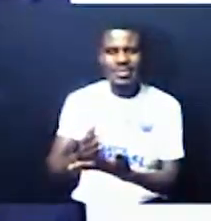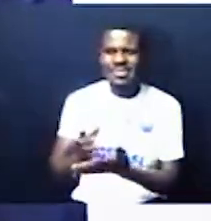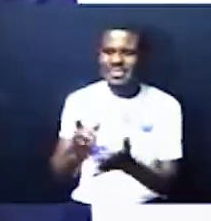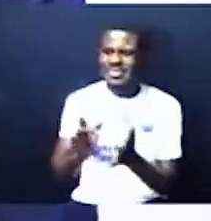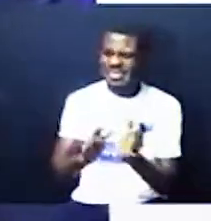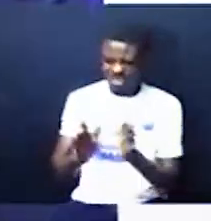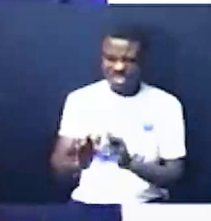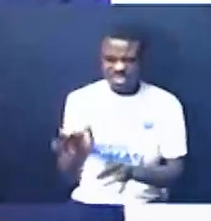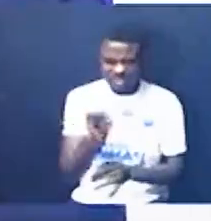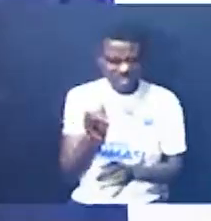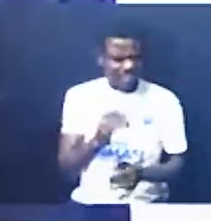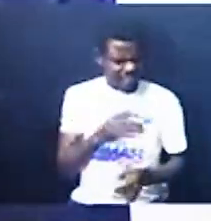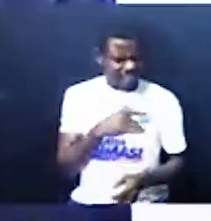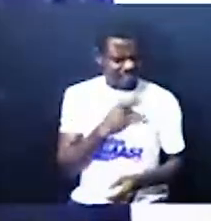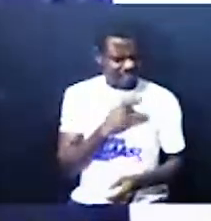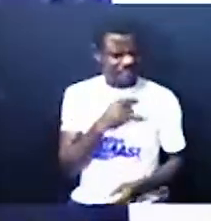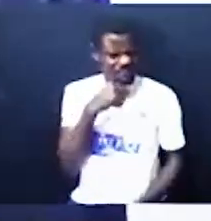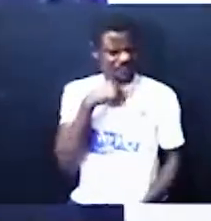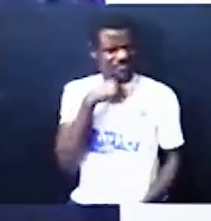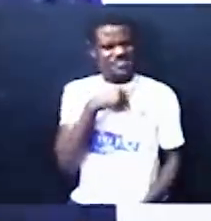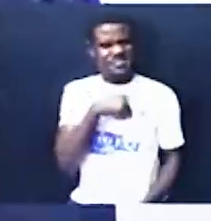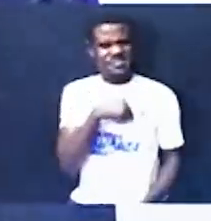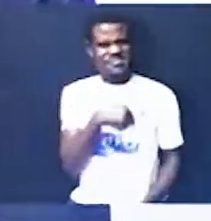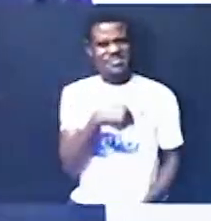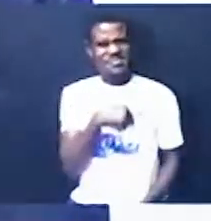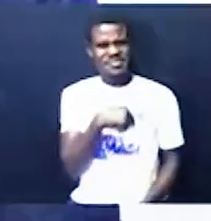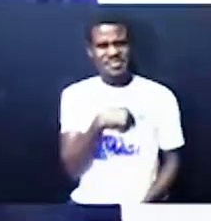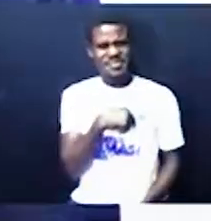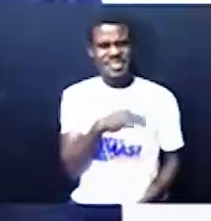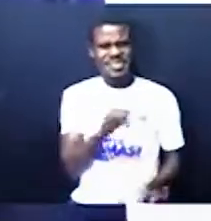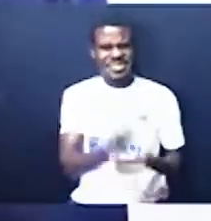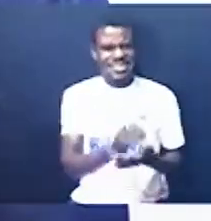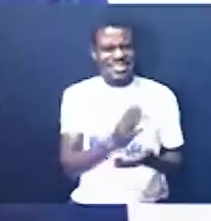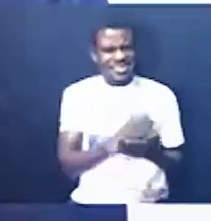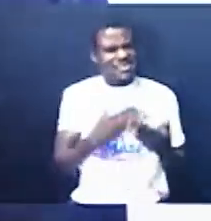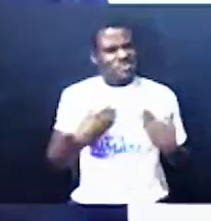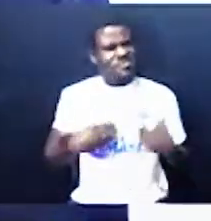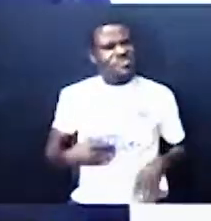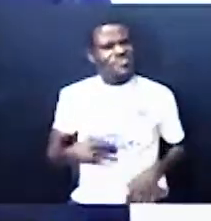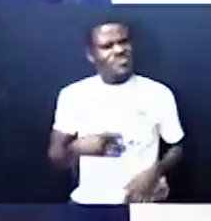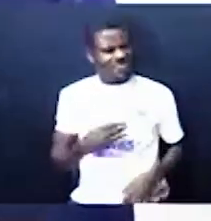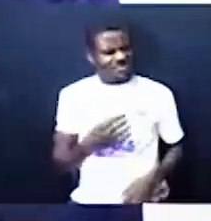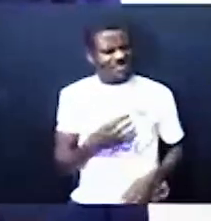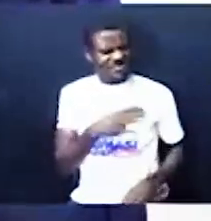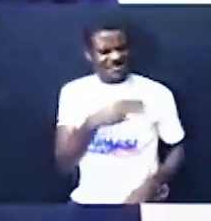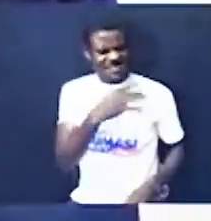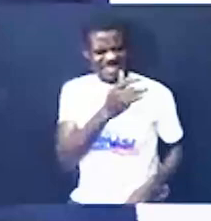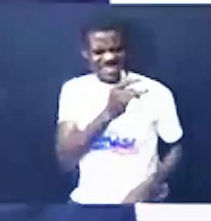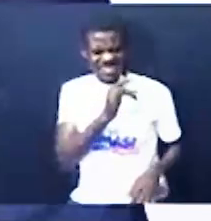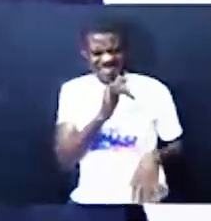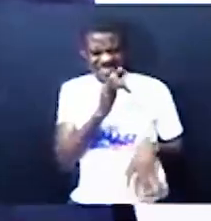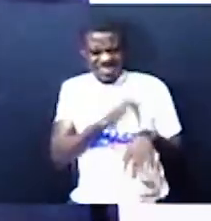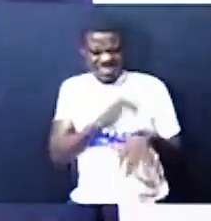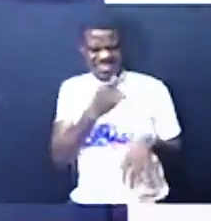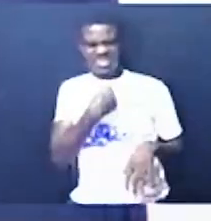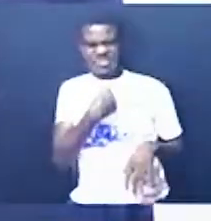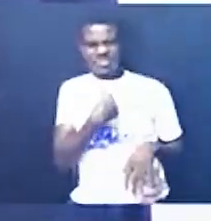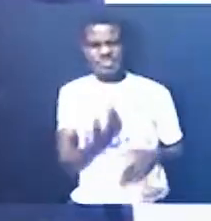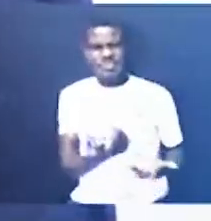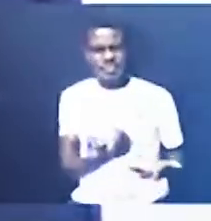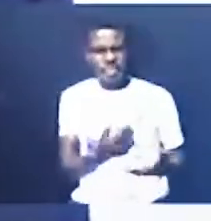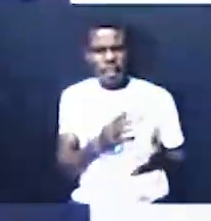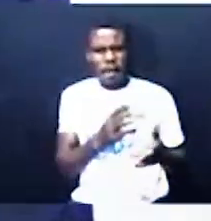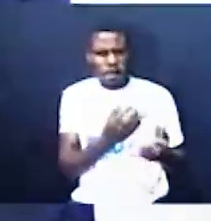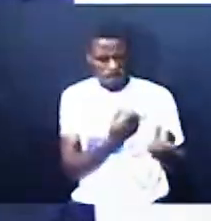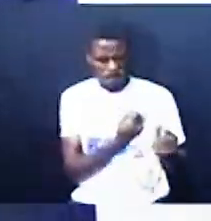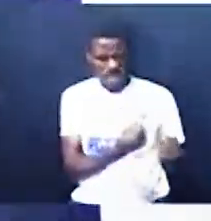Jesus also felt within himself yesu nso ti woni mu se that someone has blocked into me obi achimbribi afri ni mu power